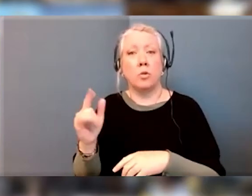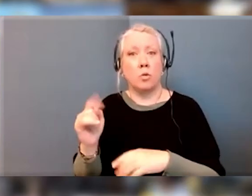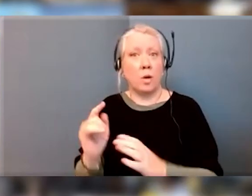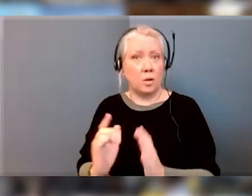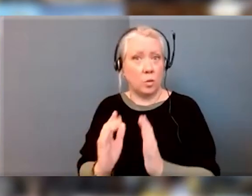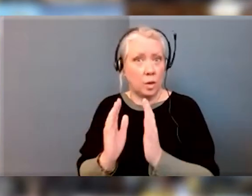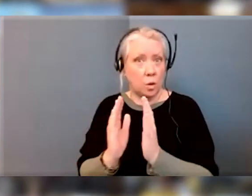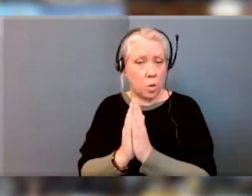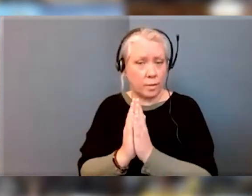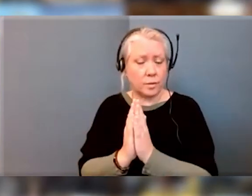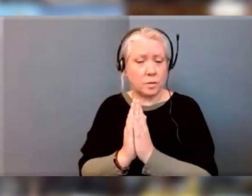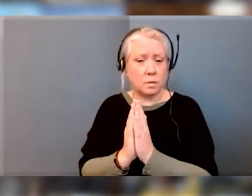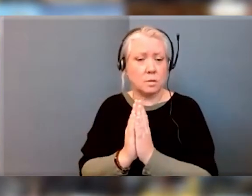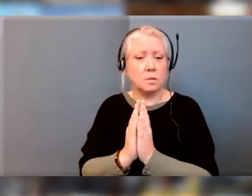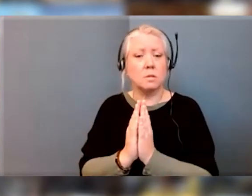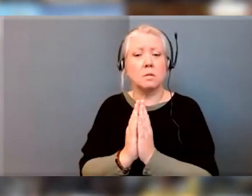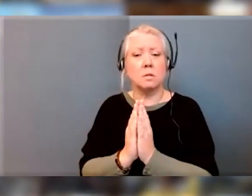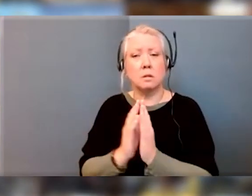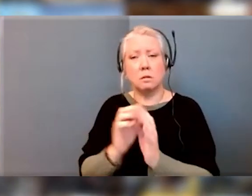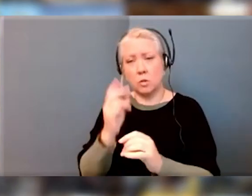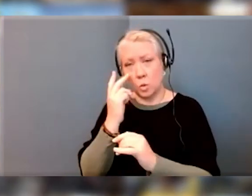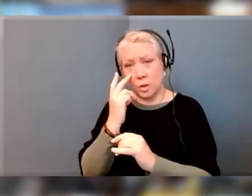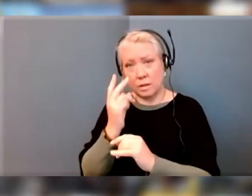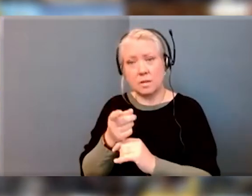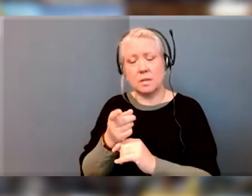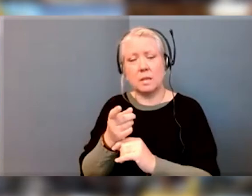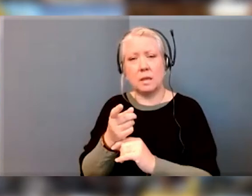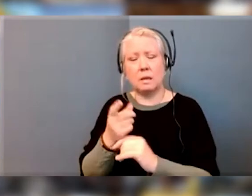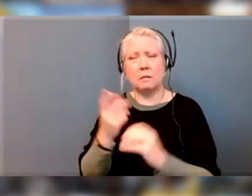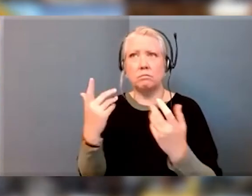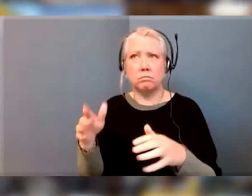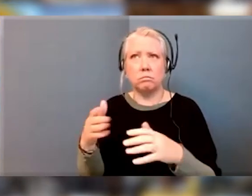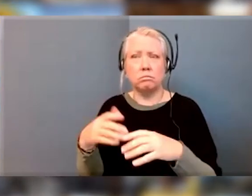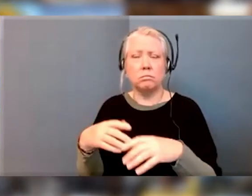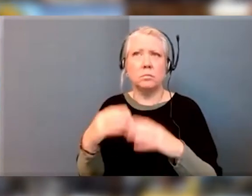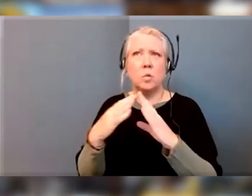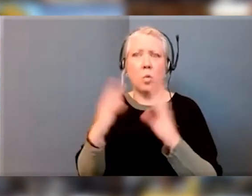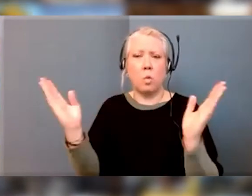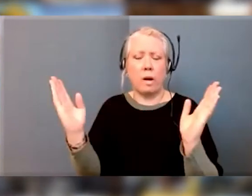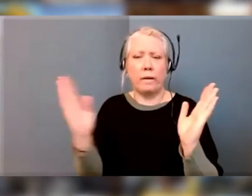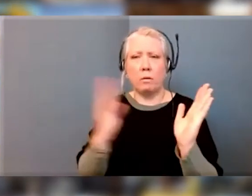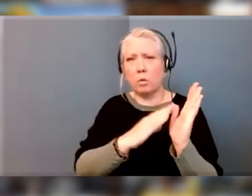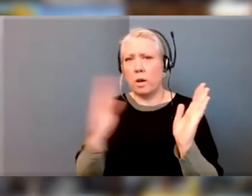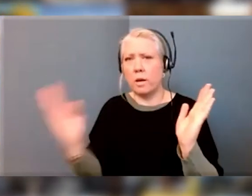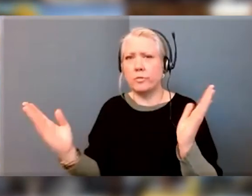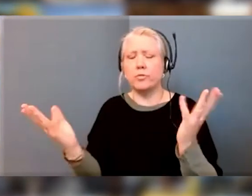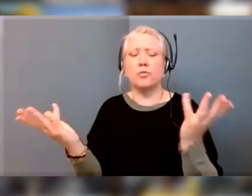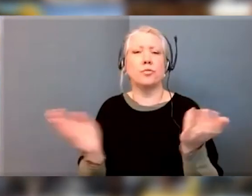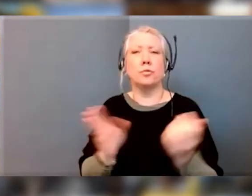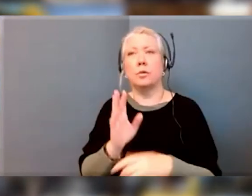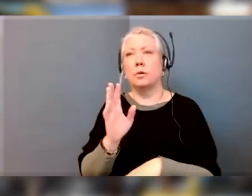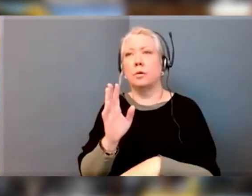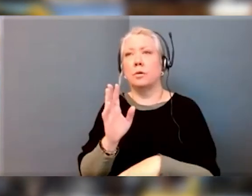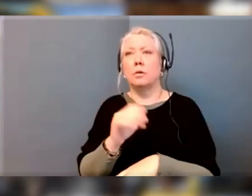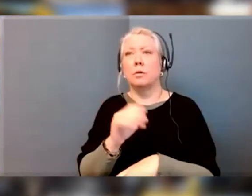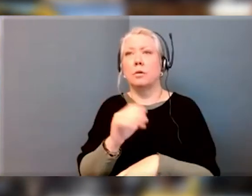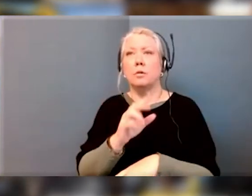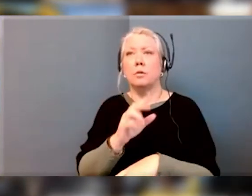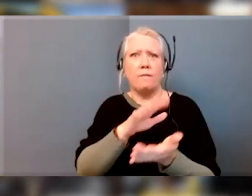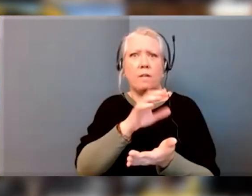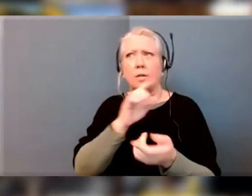you can submit. You can see here it's a very wide range between 2,500